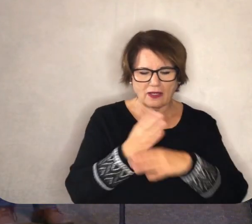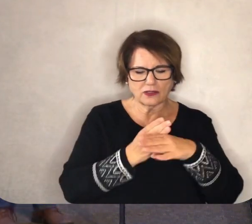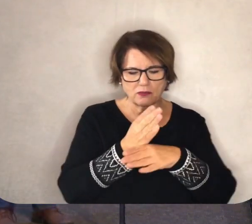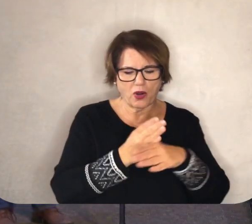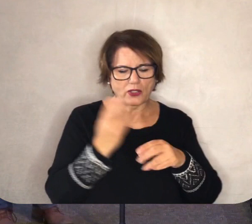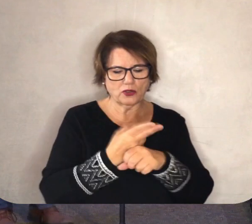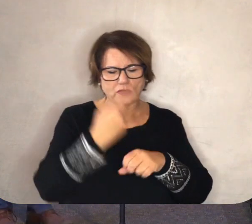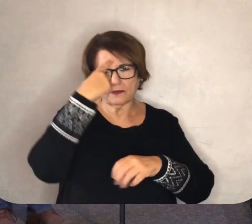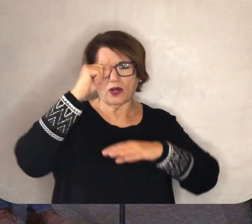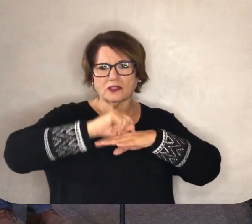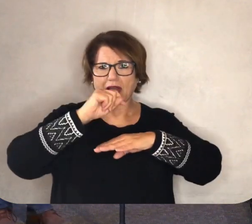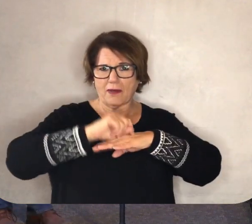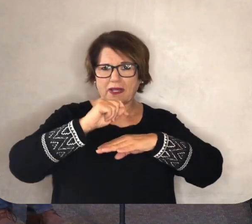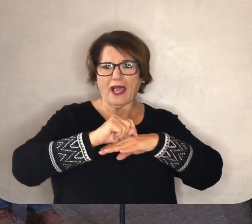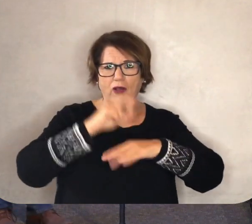the tabernacle itself?